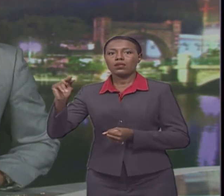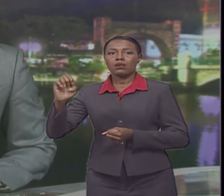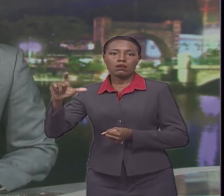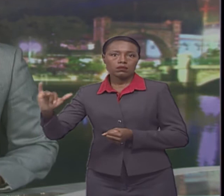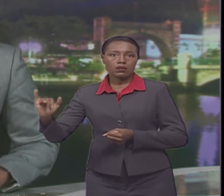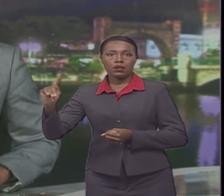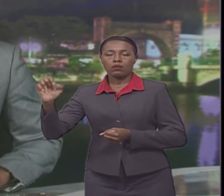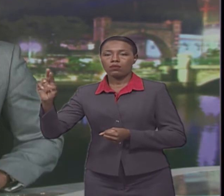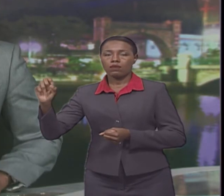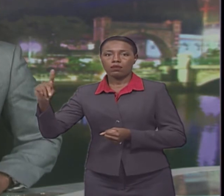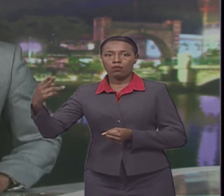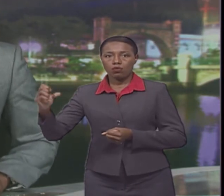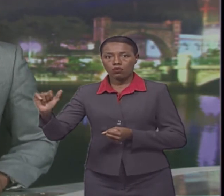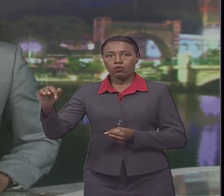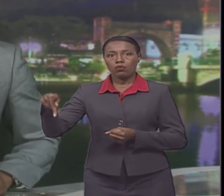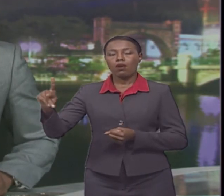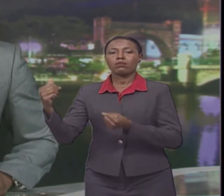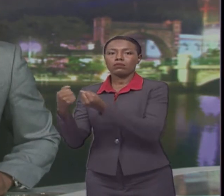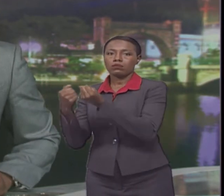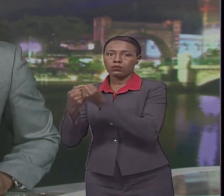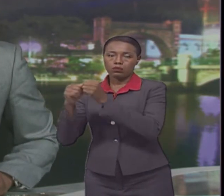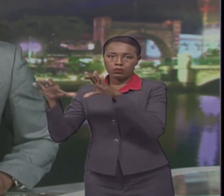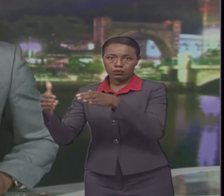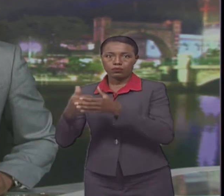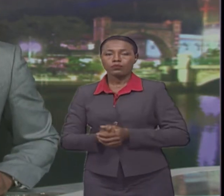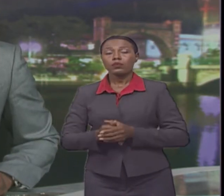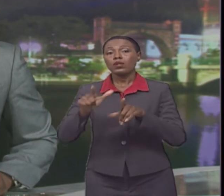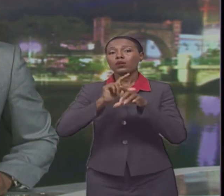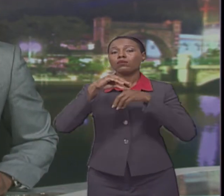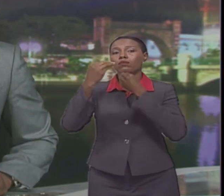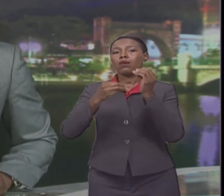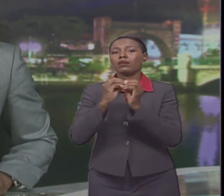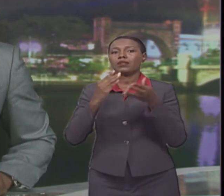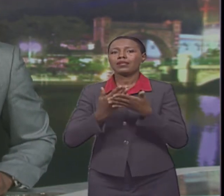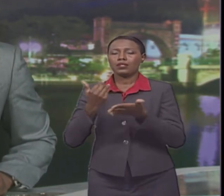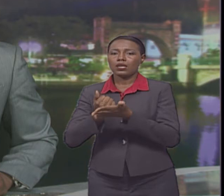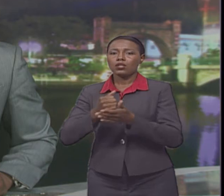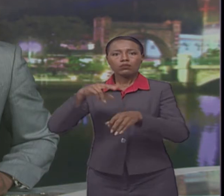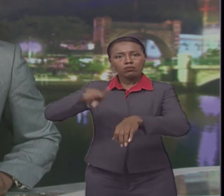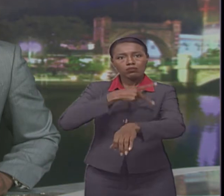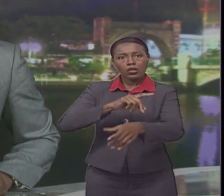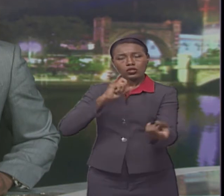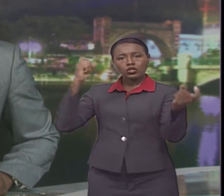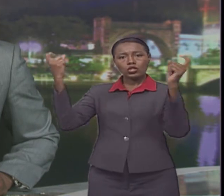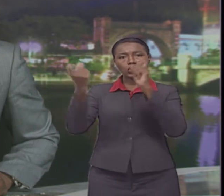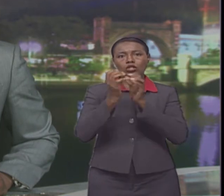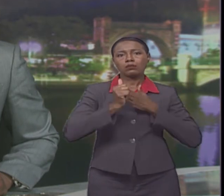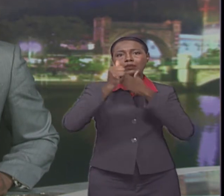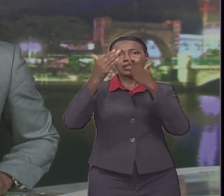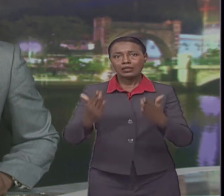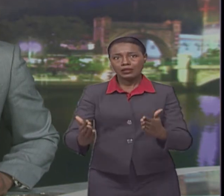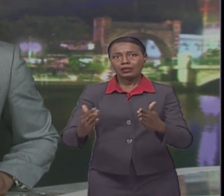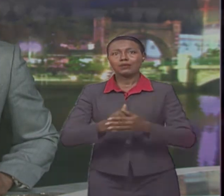Thorpe. Well, a local community organization is taking steps to transform its dancers into leaders. This as the group